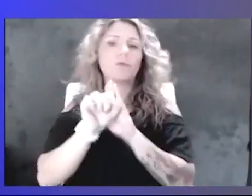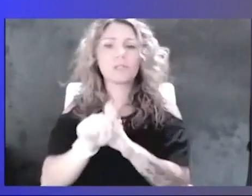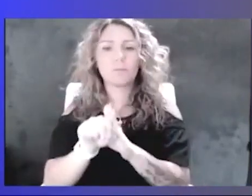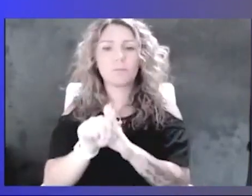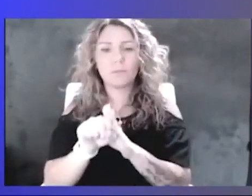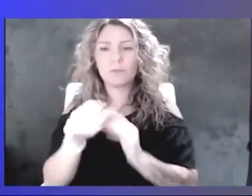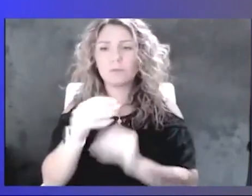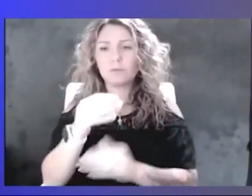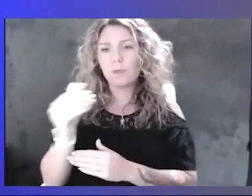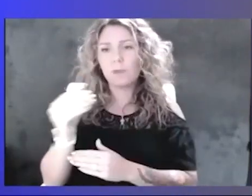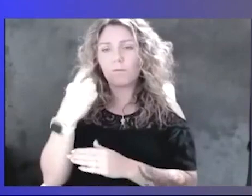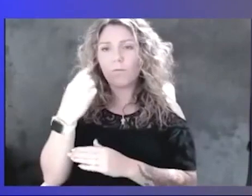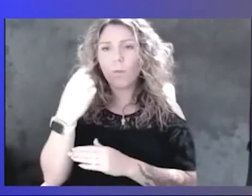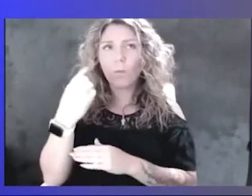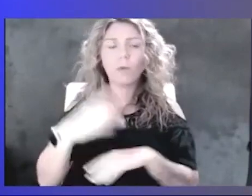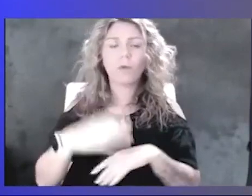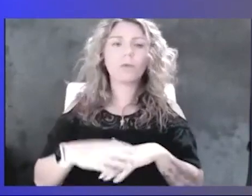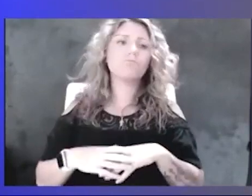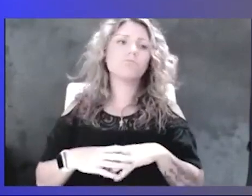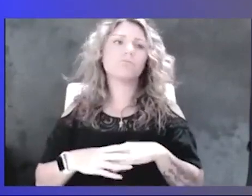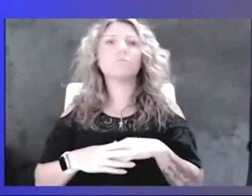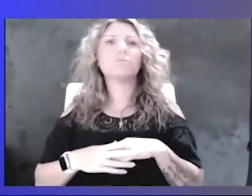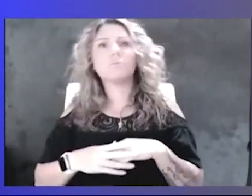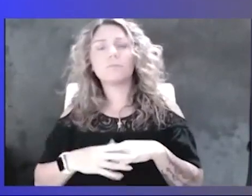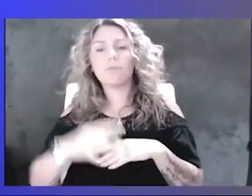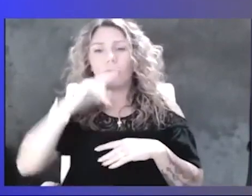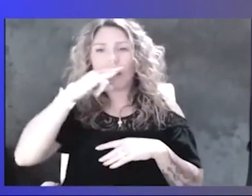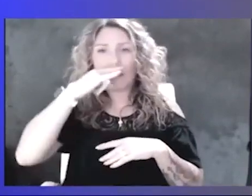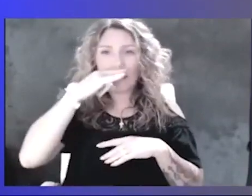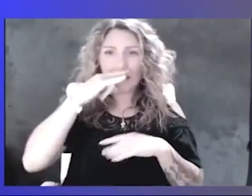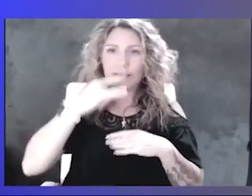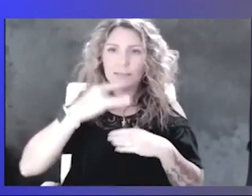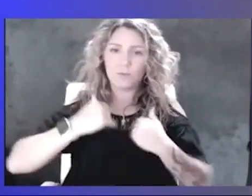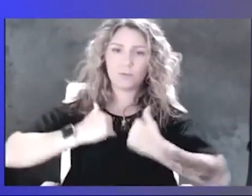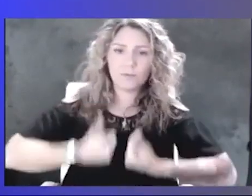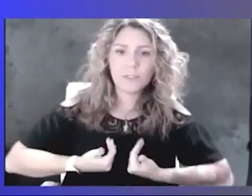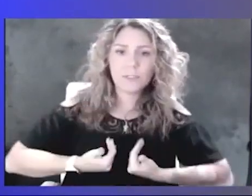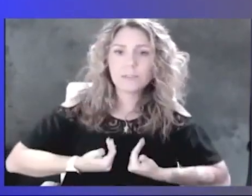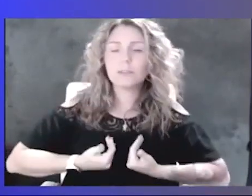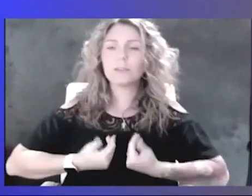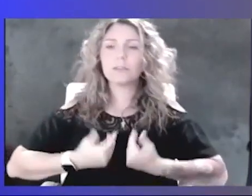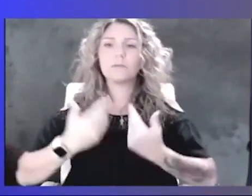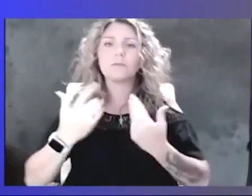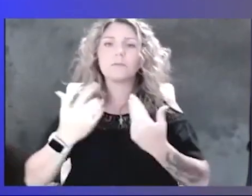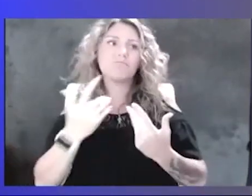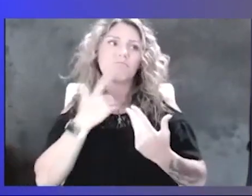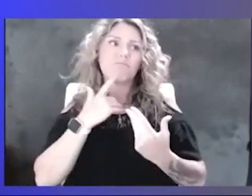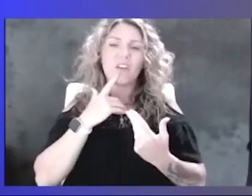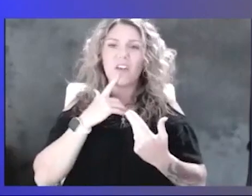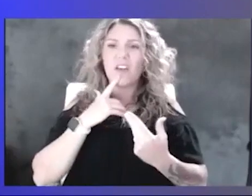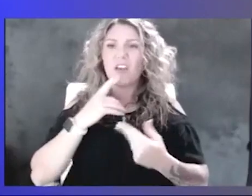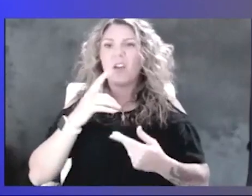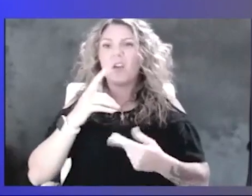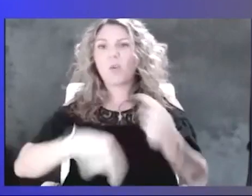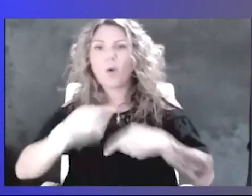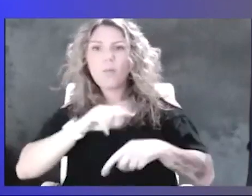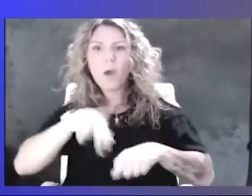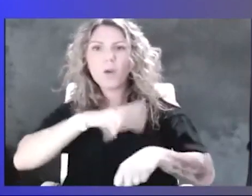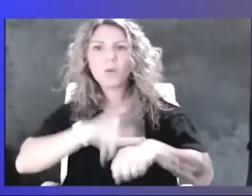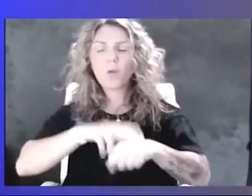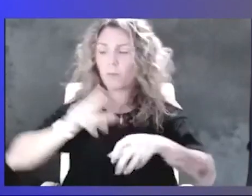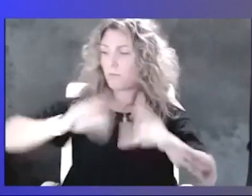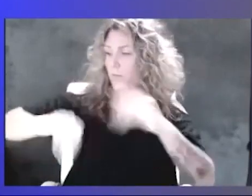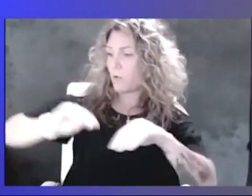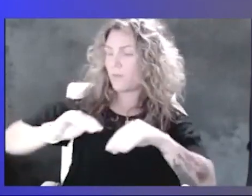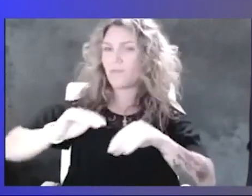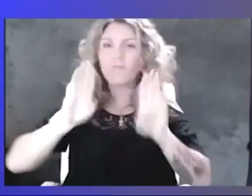for kids who have fatigue and are having a hard time kind of getting back and moving again, a lot of it's focused on physical therapy and return